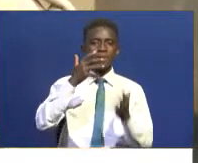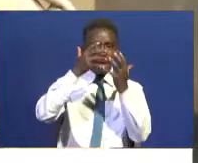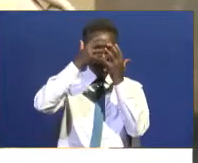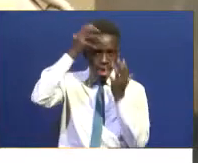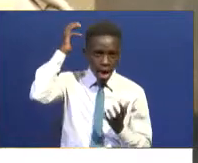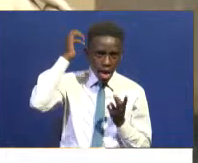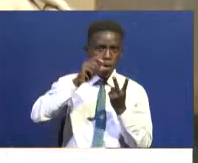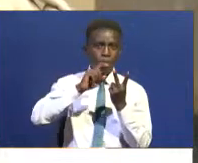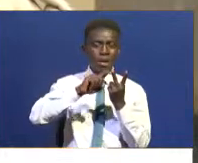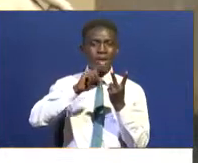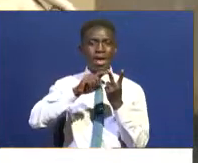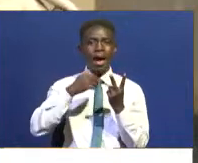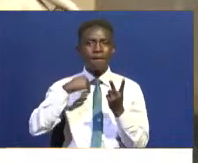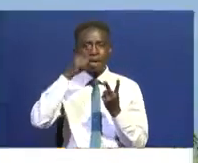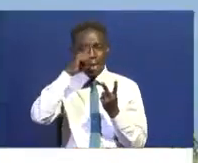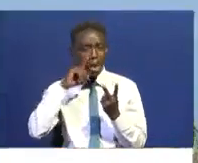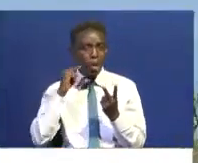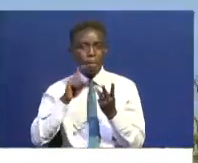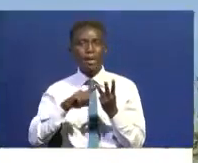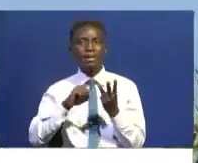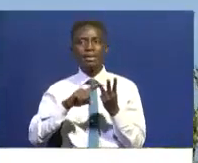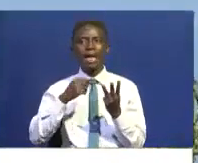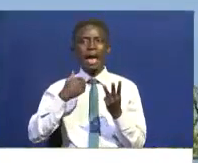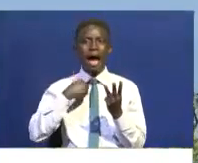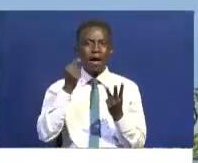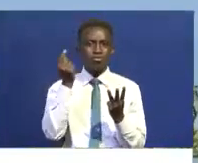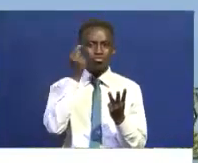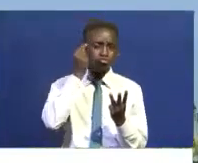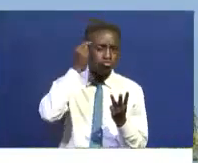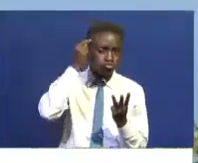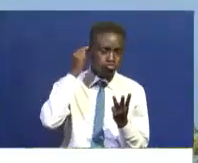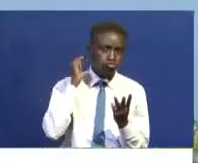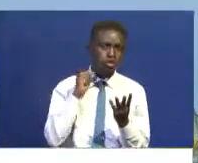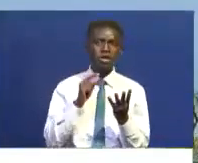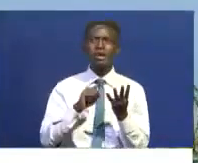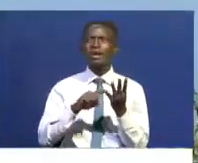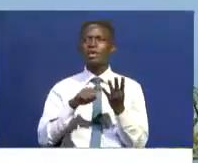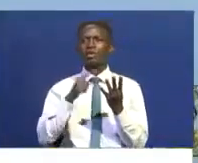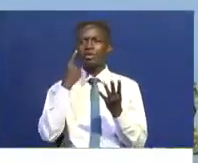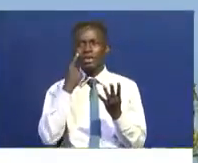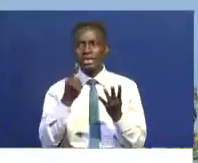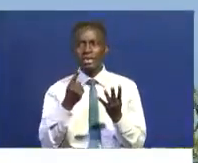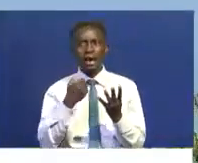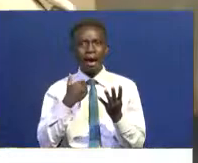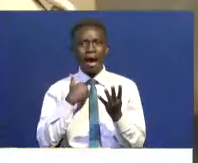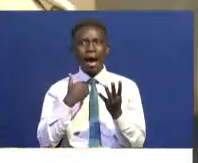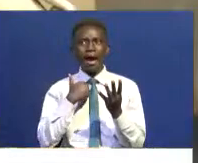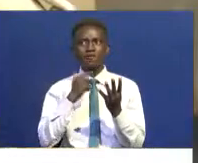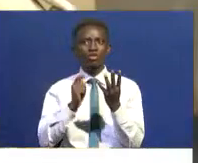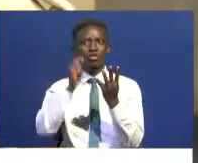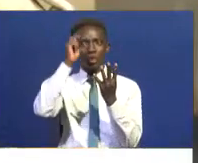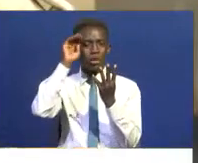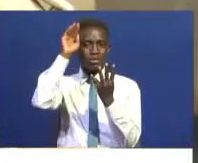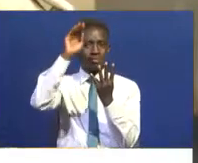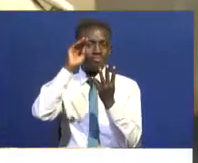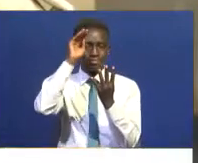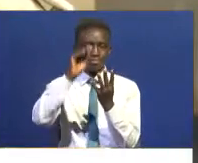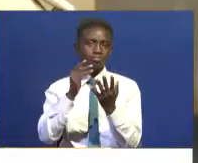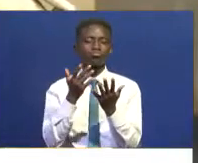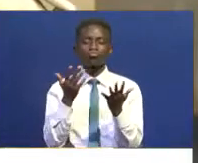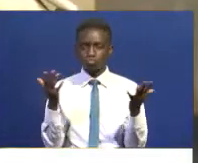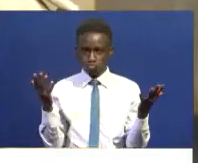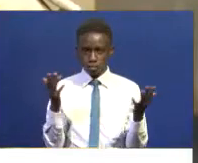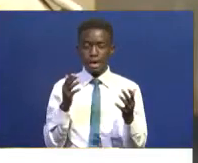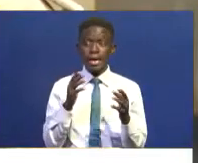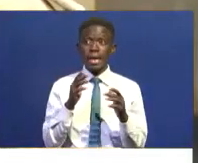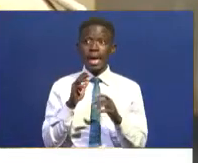cheetahs, we have the buffaloes, all can be seen in the park at any given time. And so apart from that, Amboseli is also